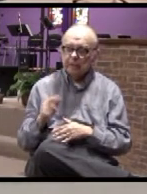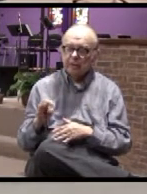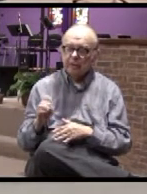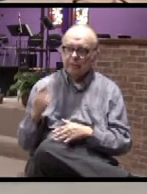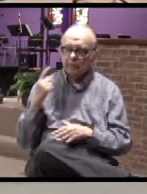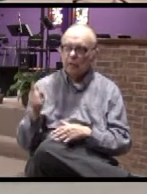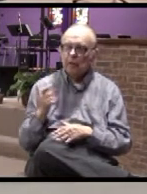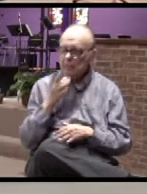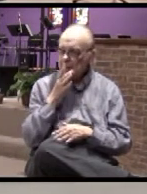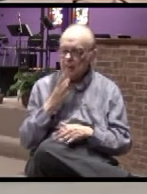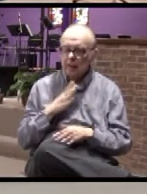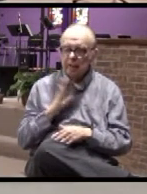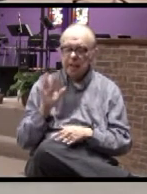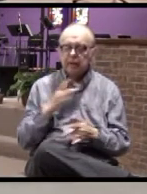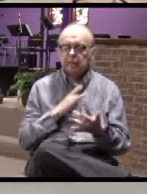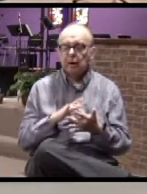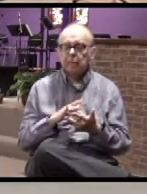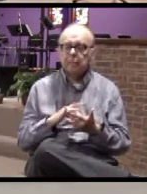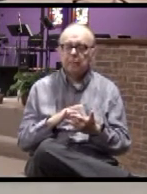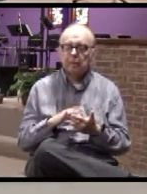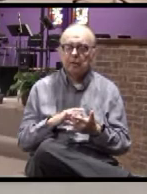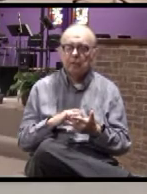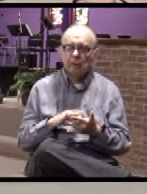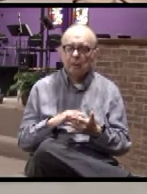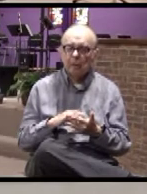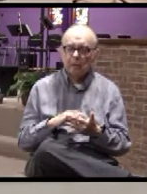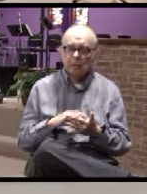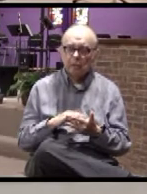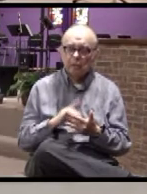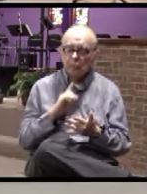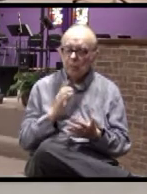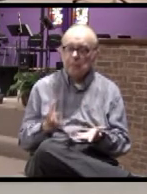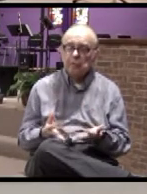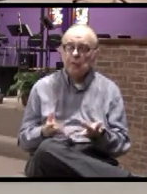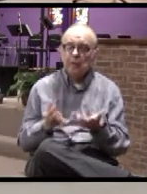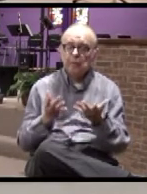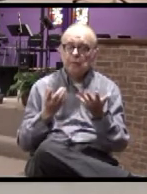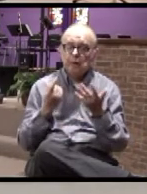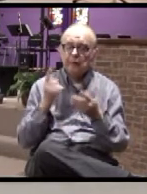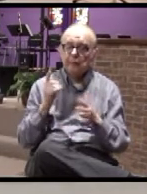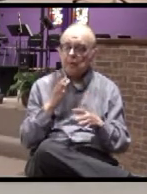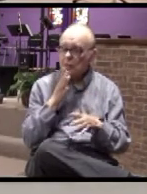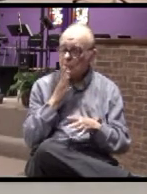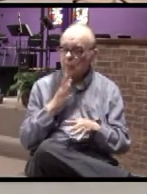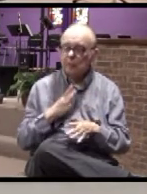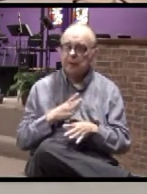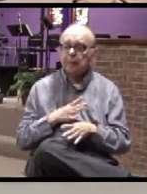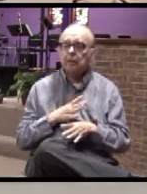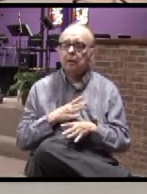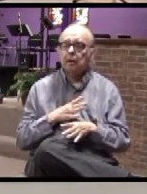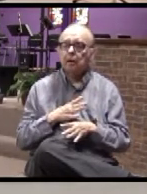So much that his heart was burning for her.